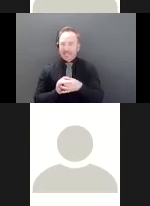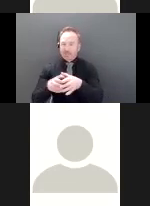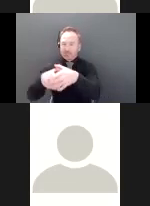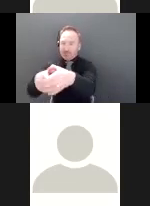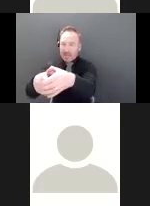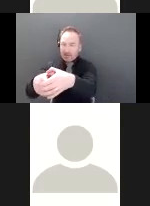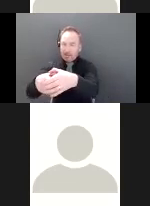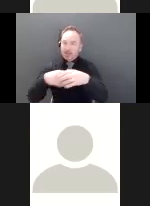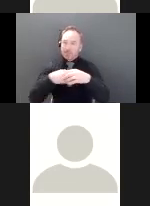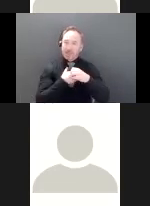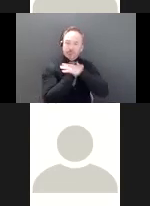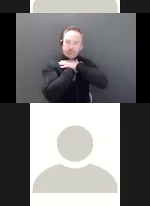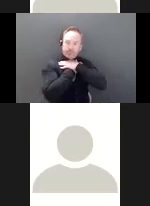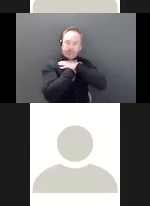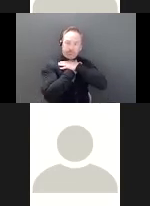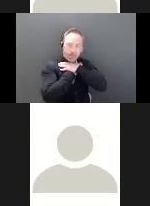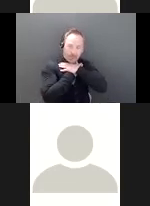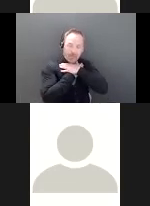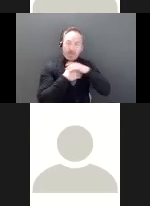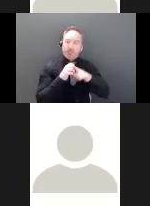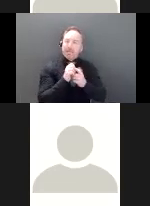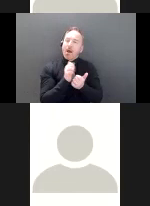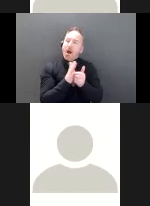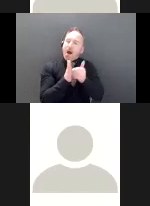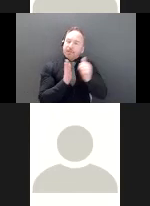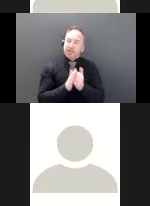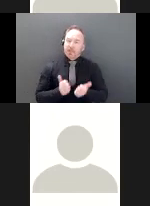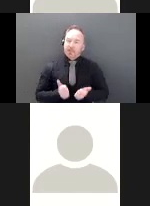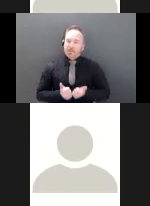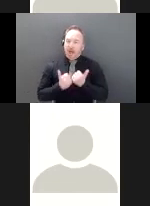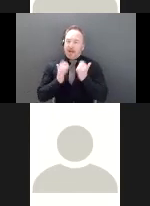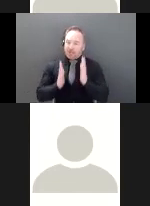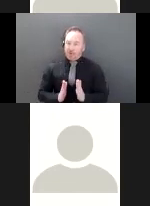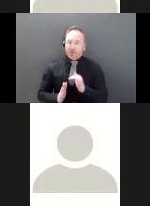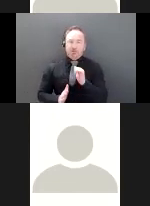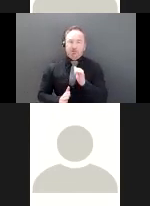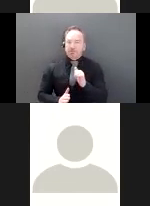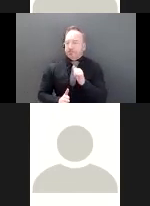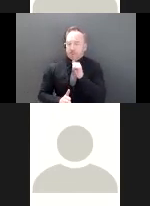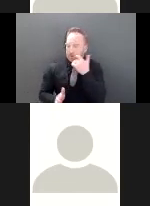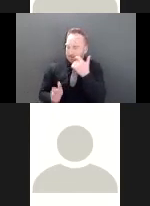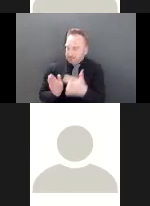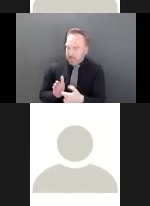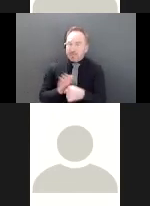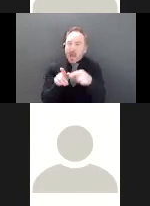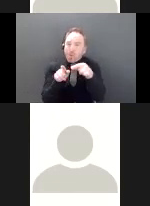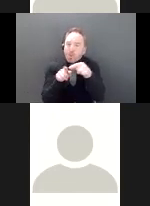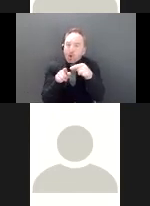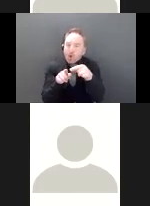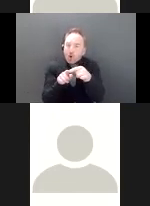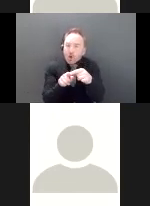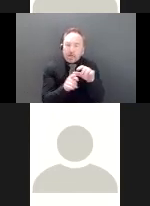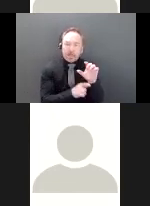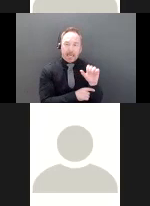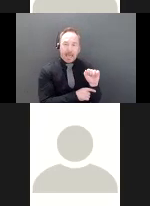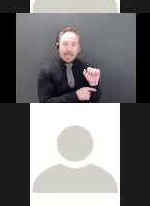often survivors don't identify the word strangulation with what they experienced